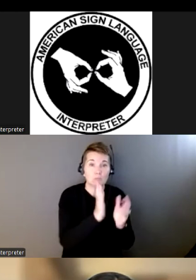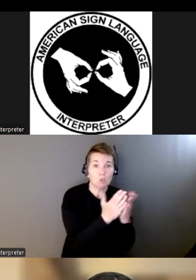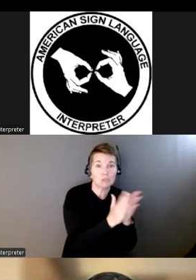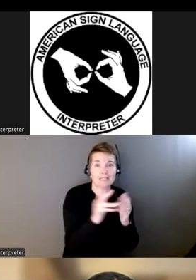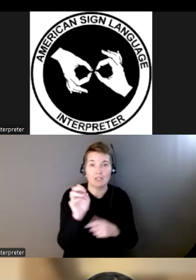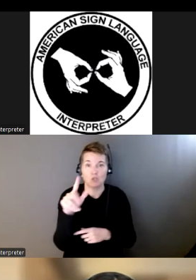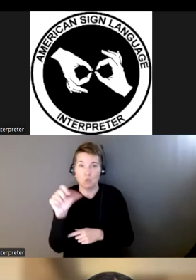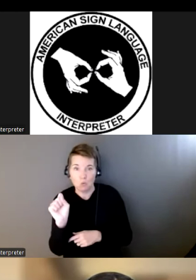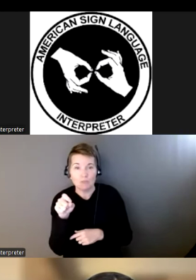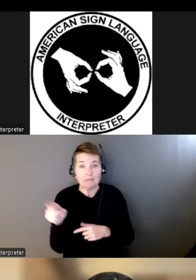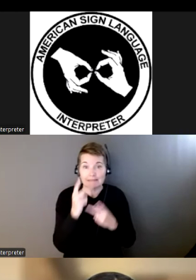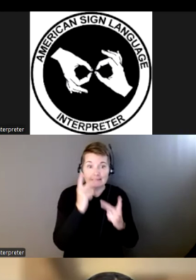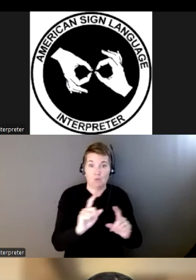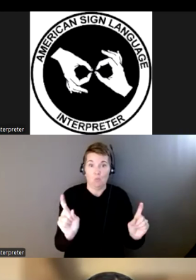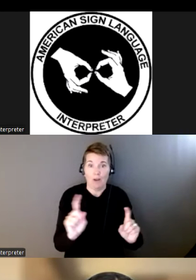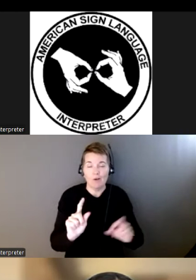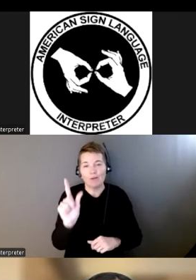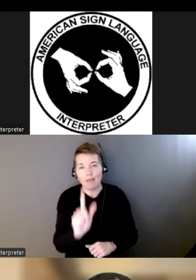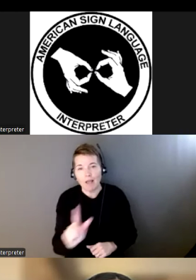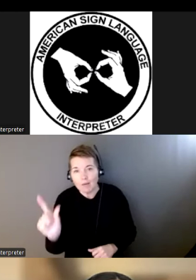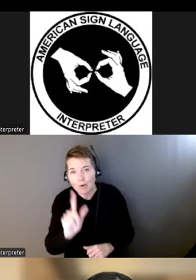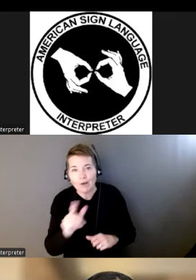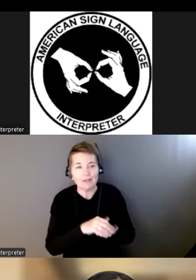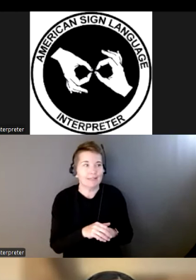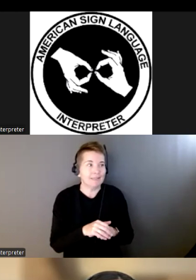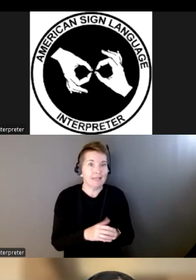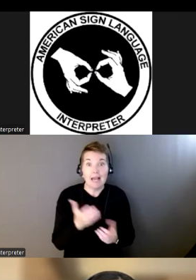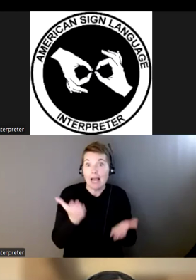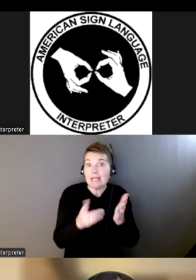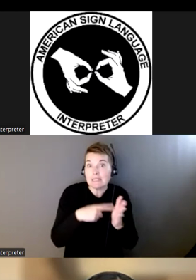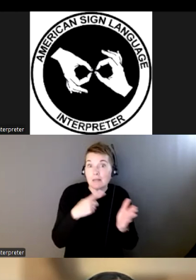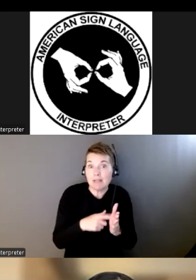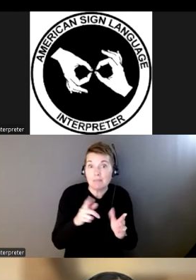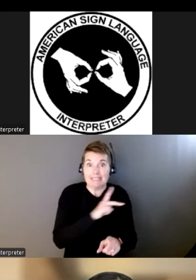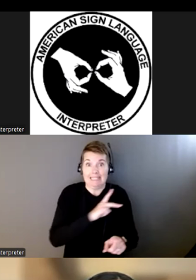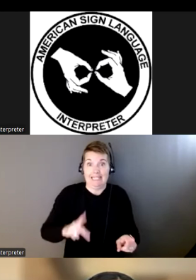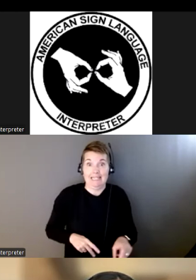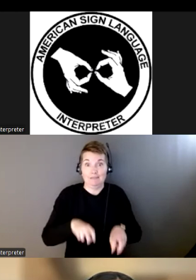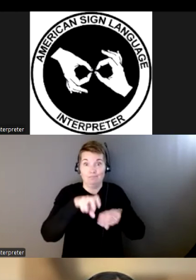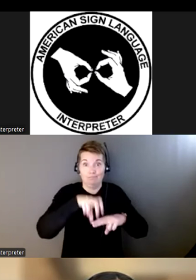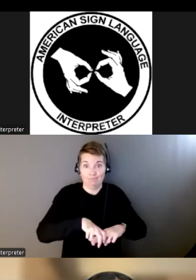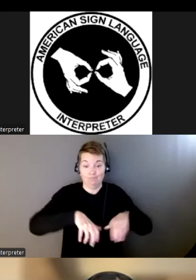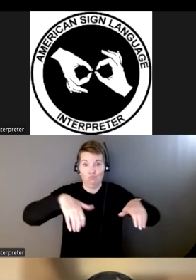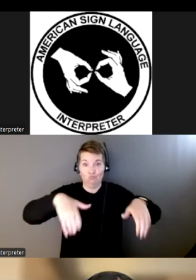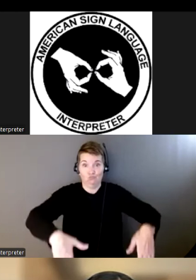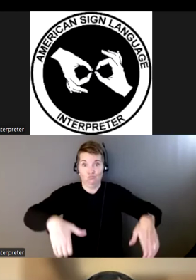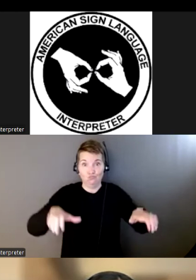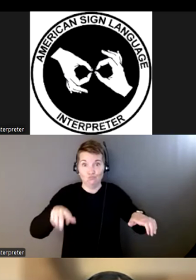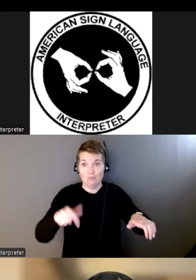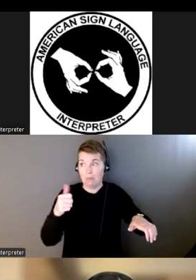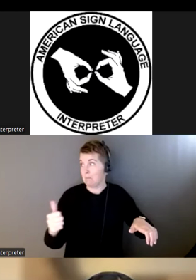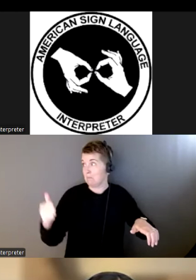scholars' workspaces, and even behind a king's throne to be inspired by knowledge all around